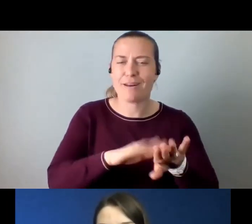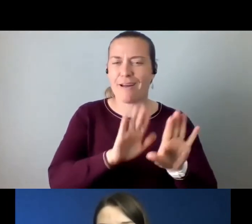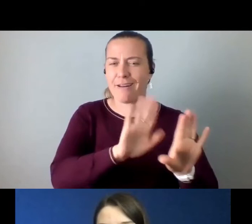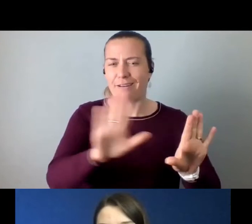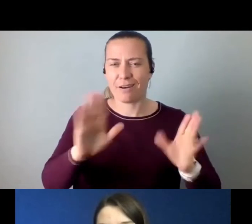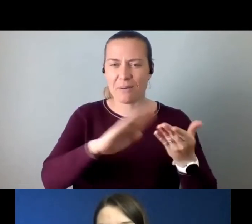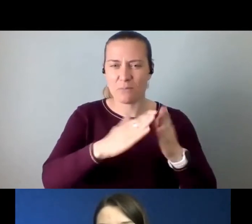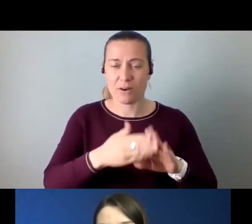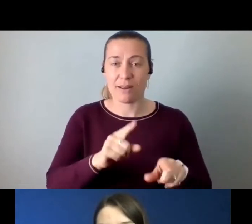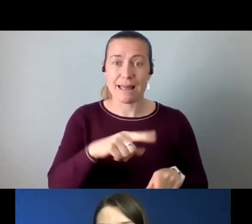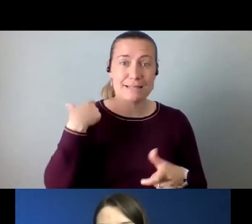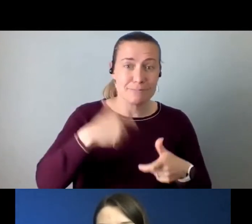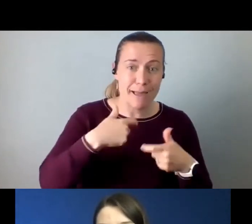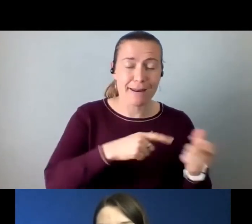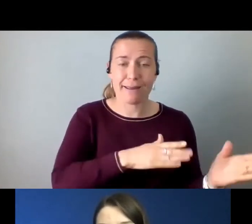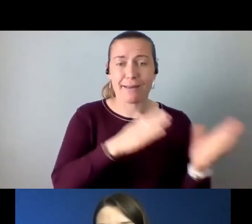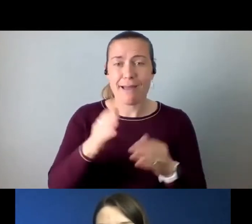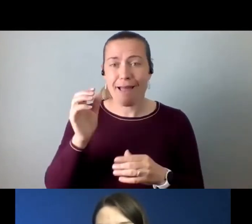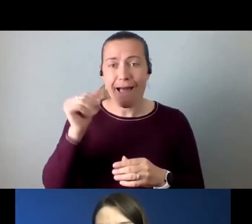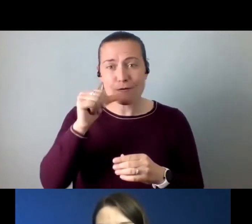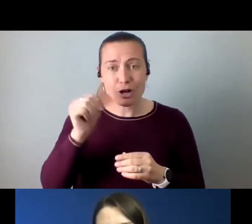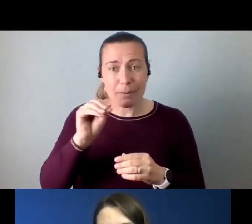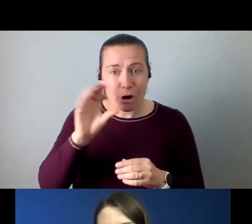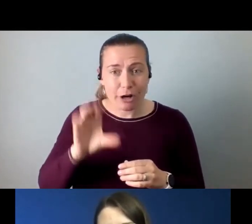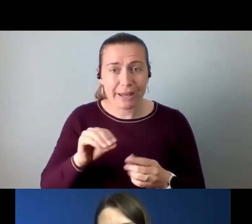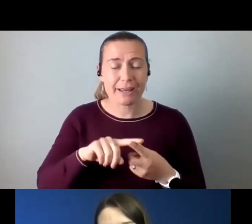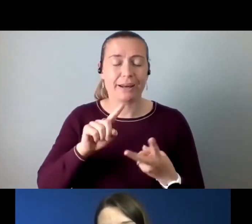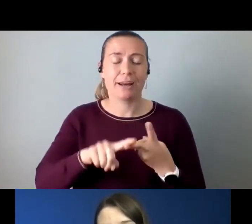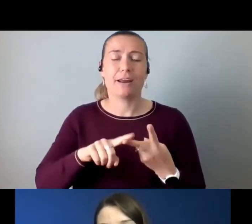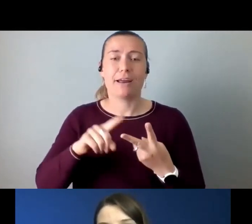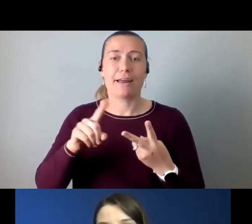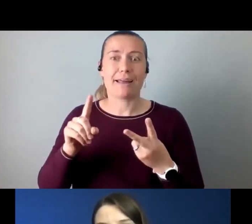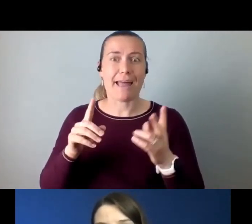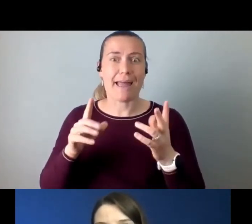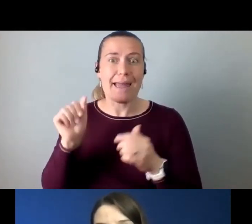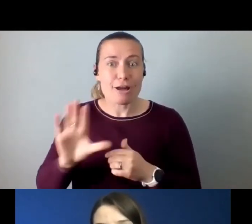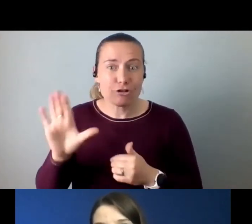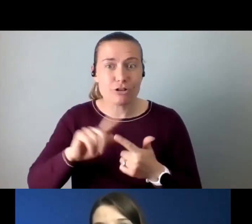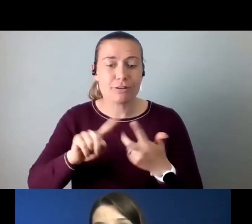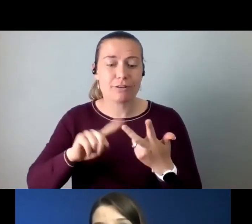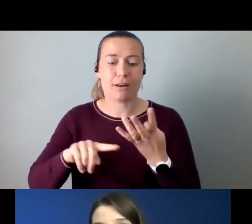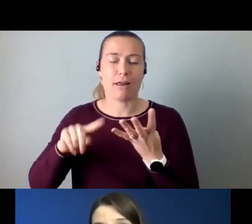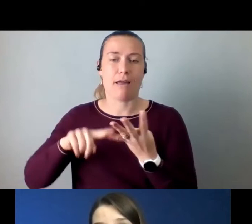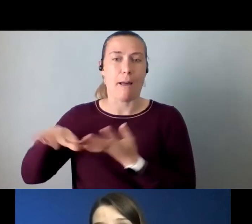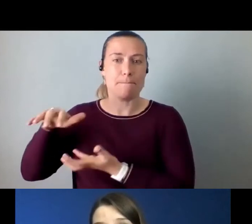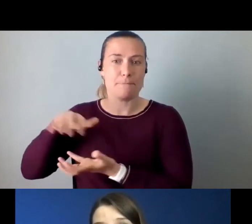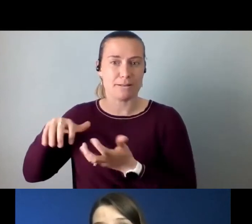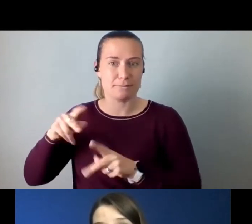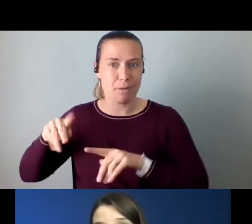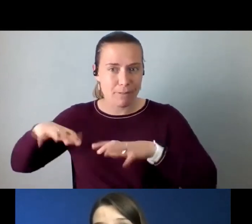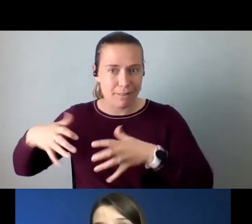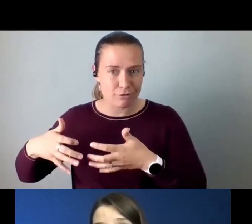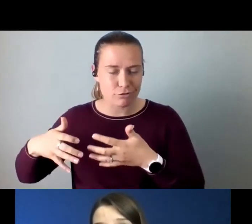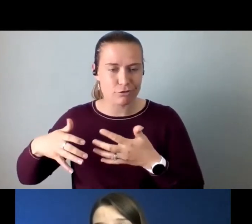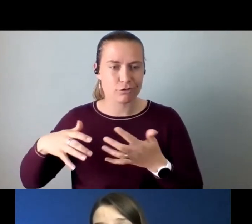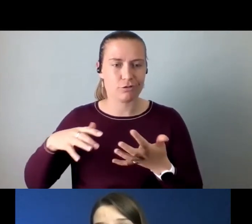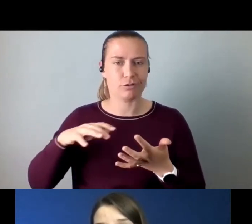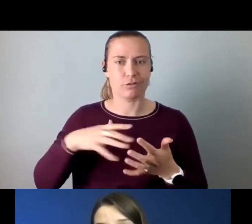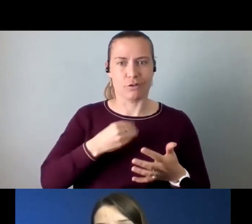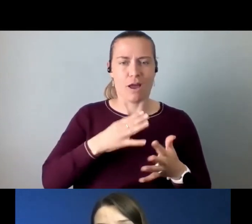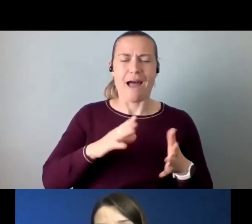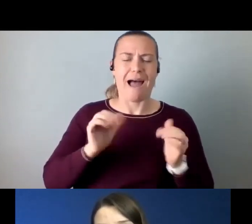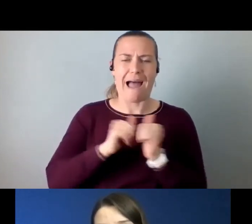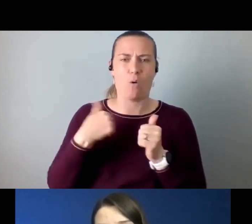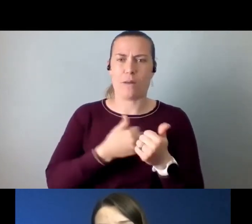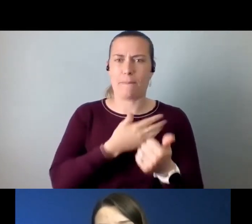Hispanic, African-American, Asian, mixed populations, and how we best message screening.